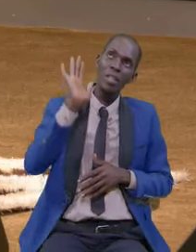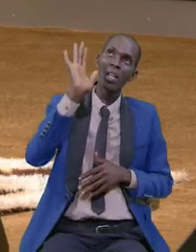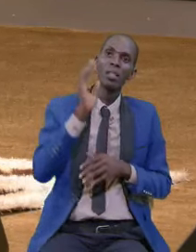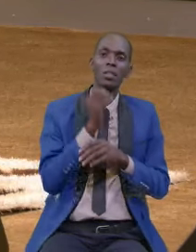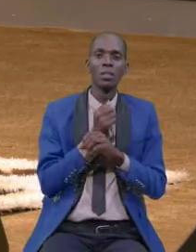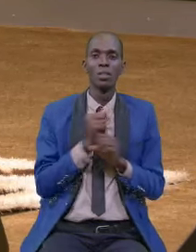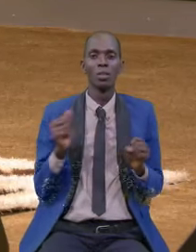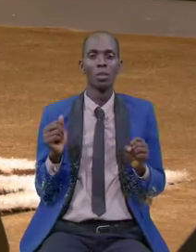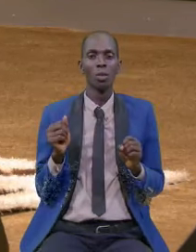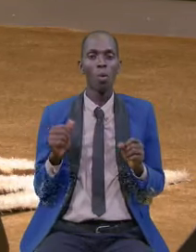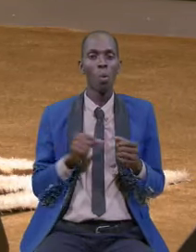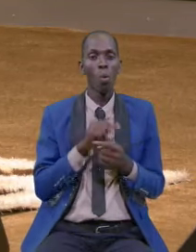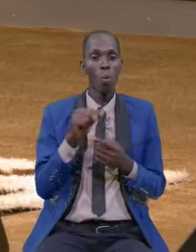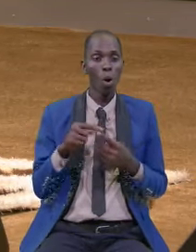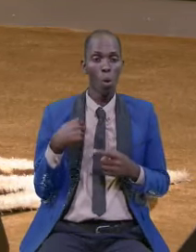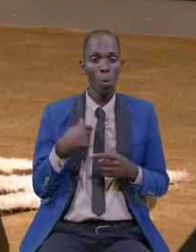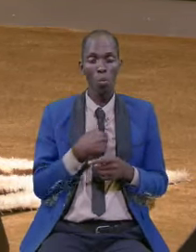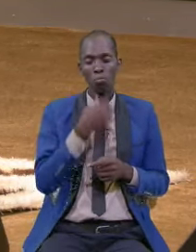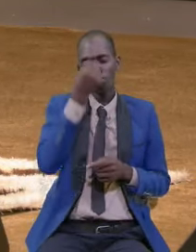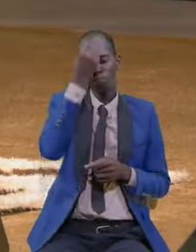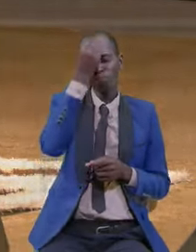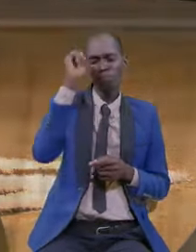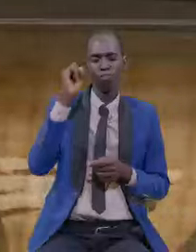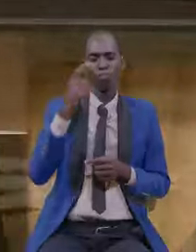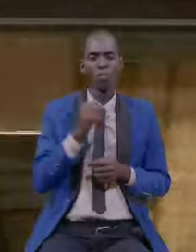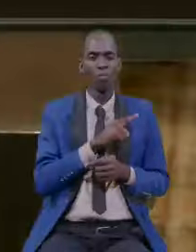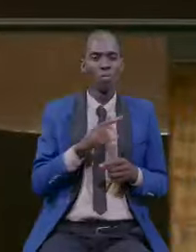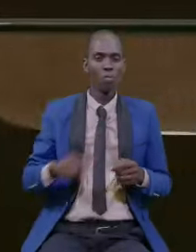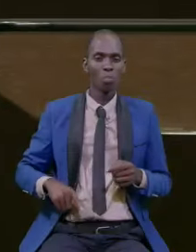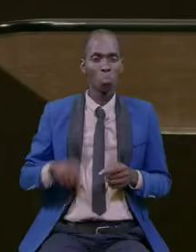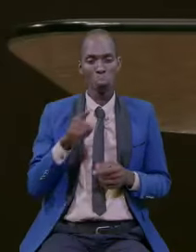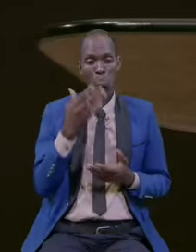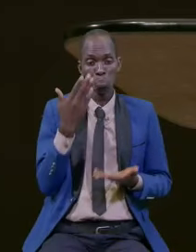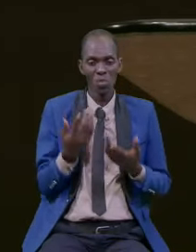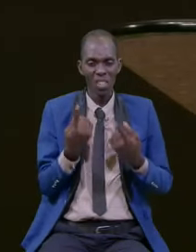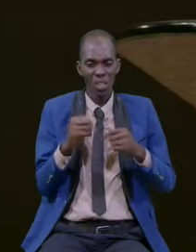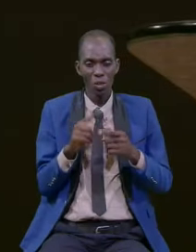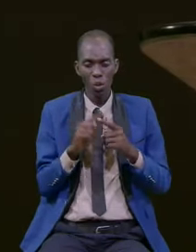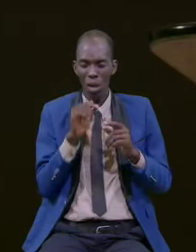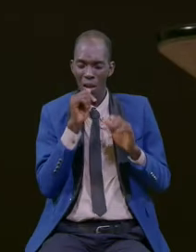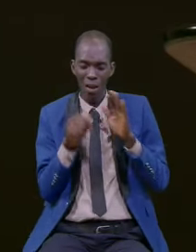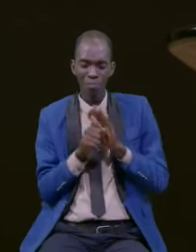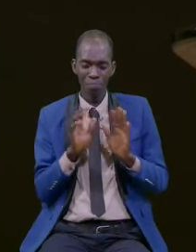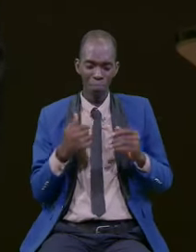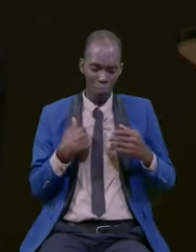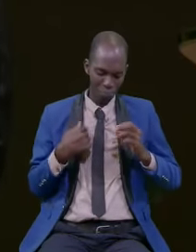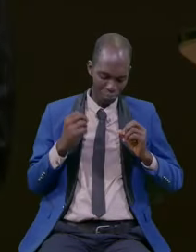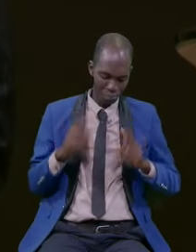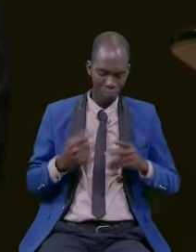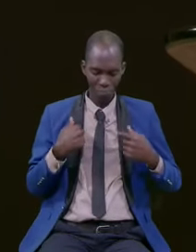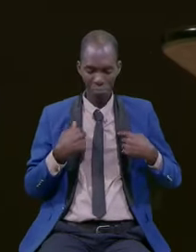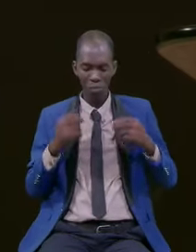When we disobey the Lord, you might try to say, I'm all right, but the salvation is